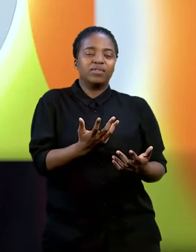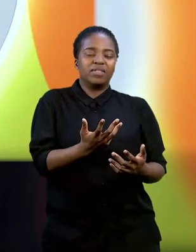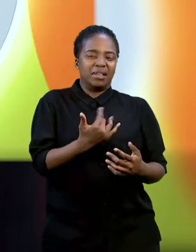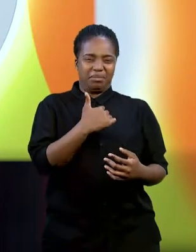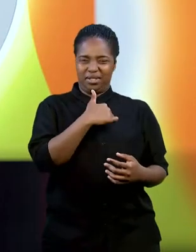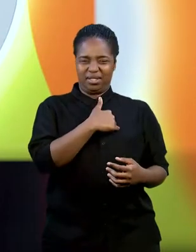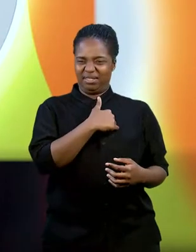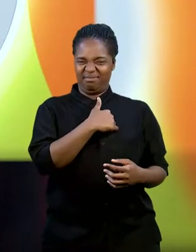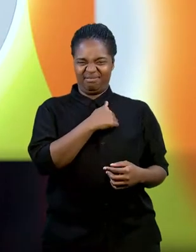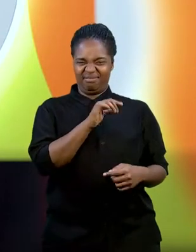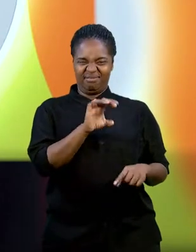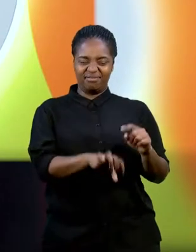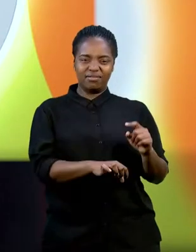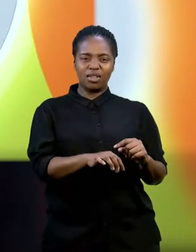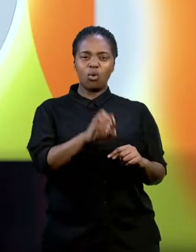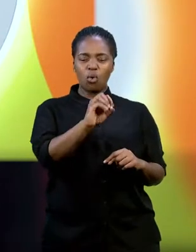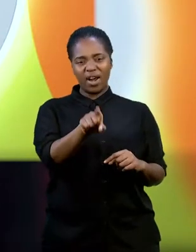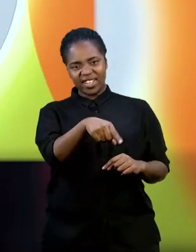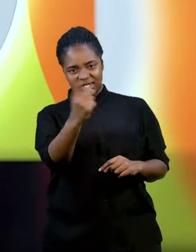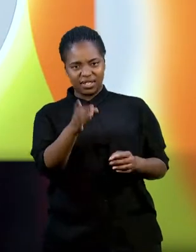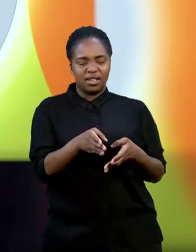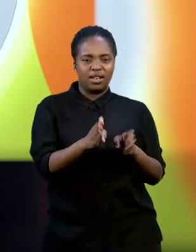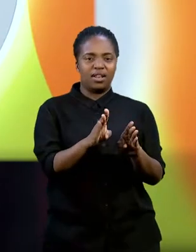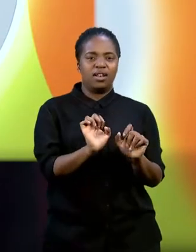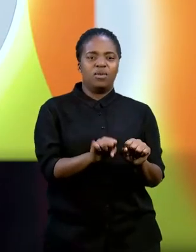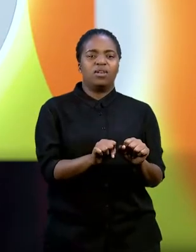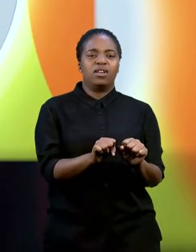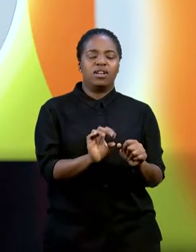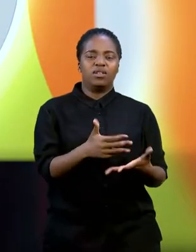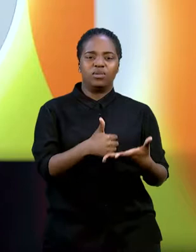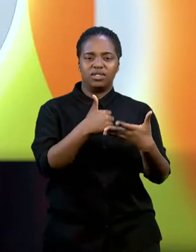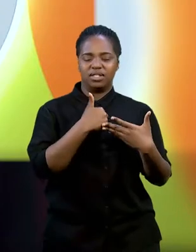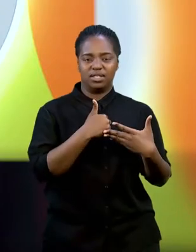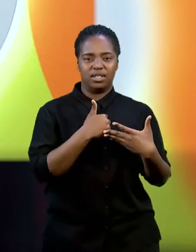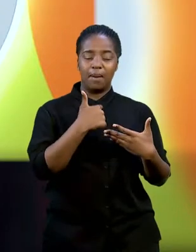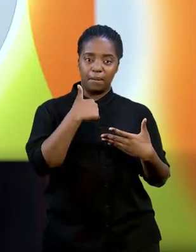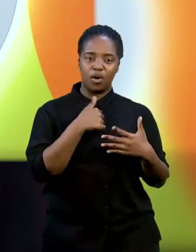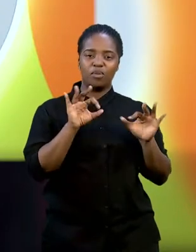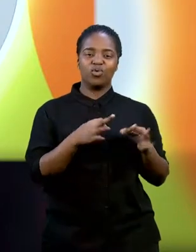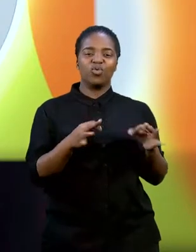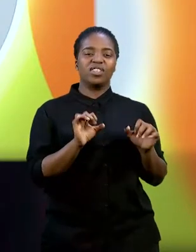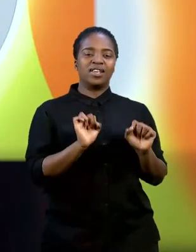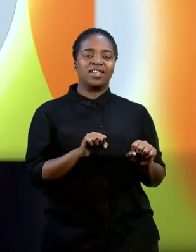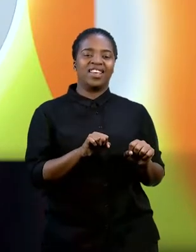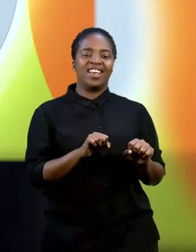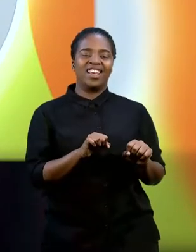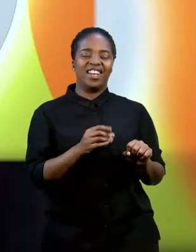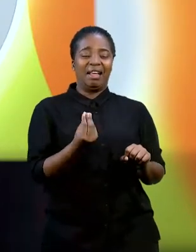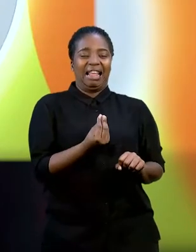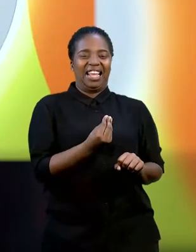gore go na le tselo tse dingwe tse ke ka kgone go etsa ntho e physio e kgone go nketsa but with music and with less